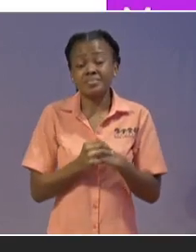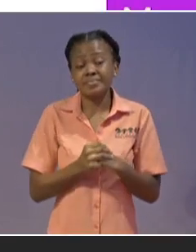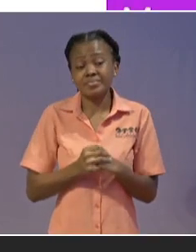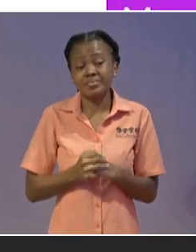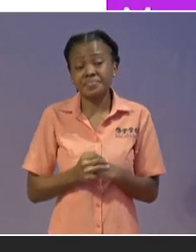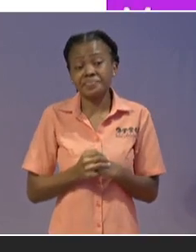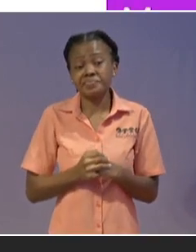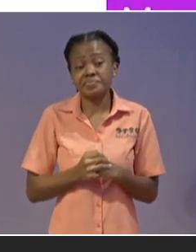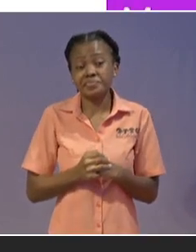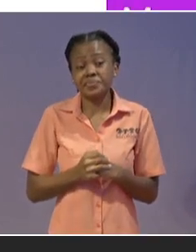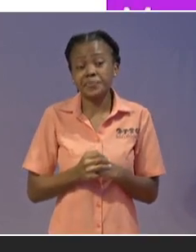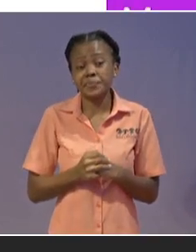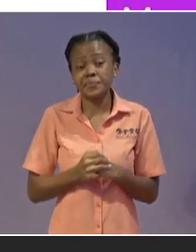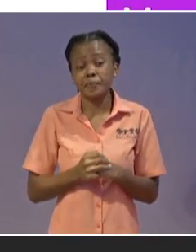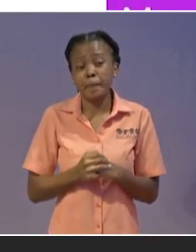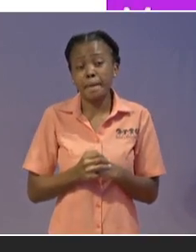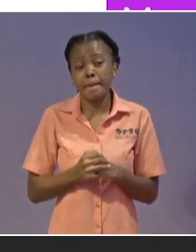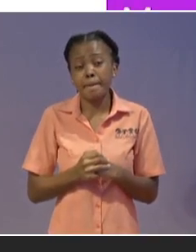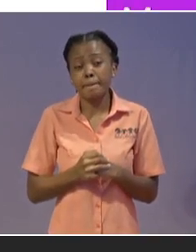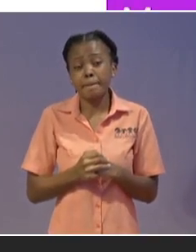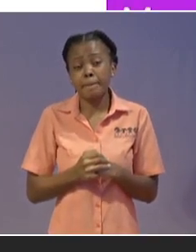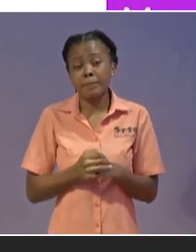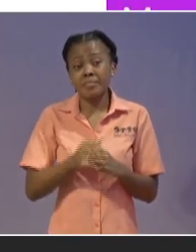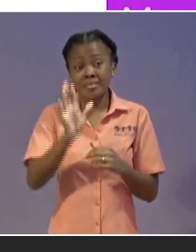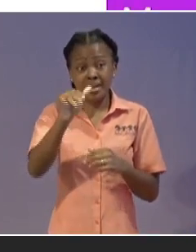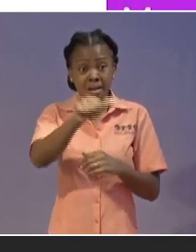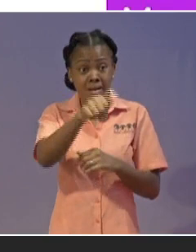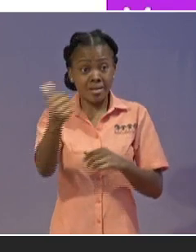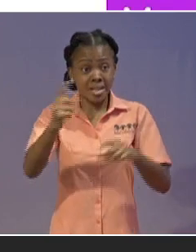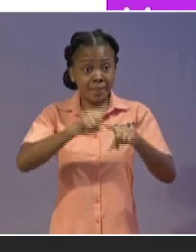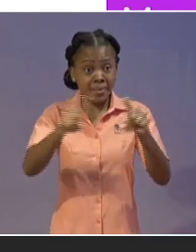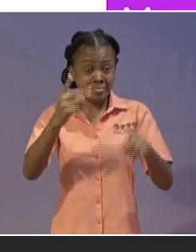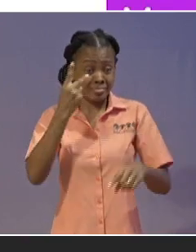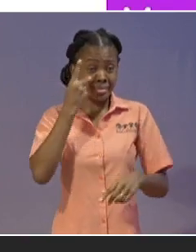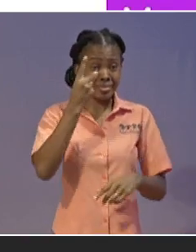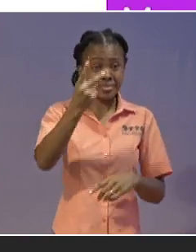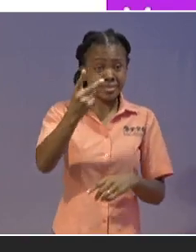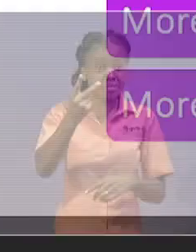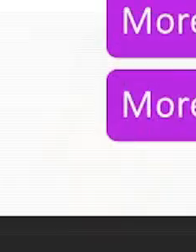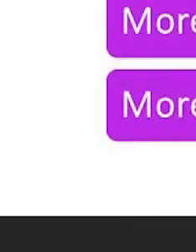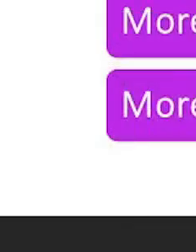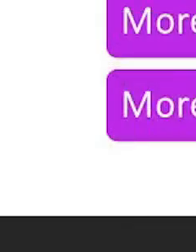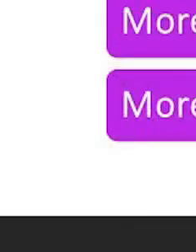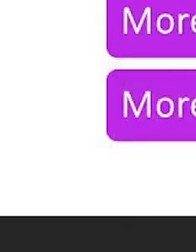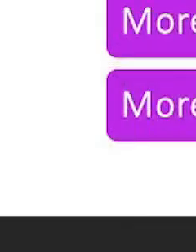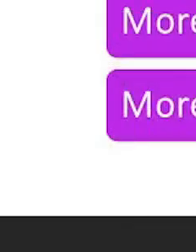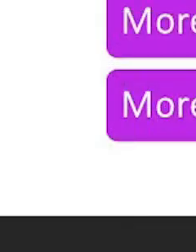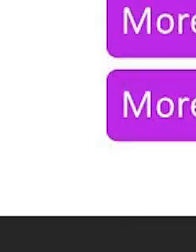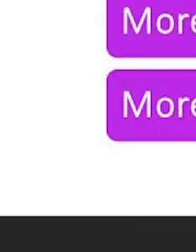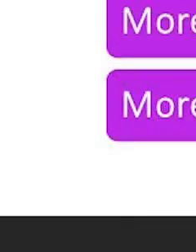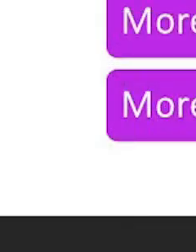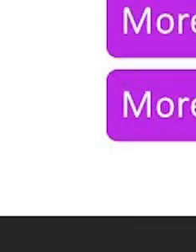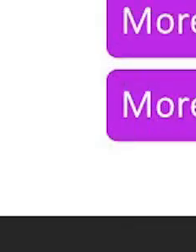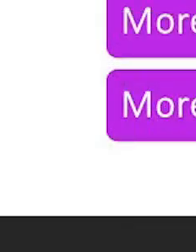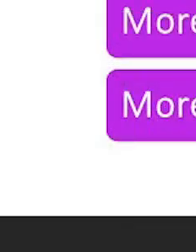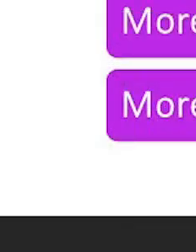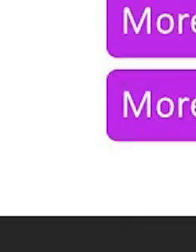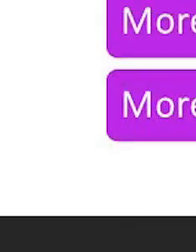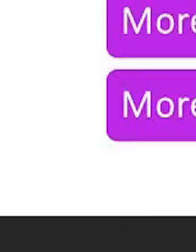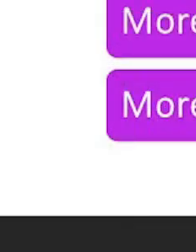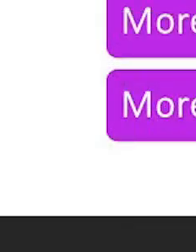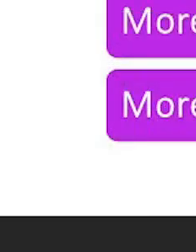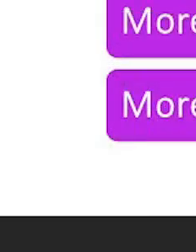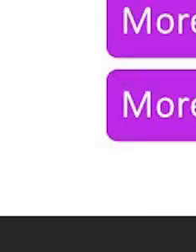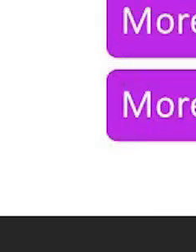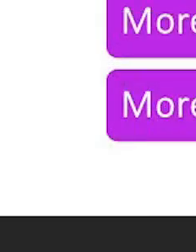In terms of the other differences, as mentioned already by the CMO, we've seen that internationally